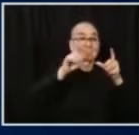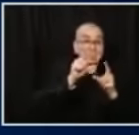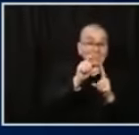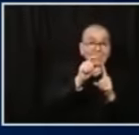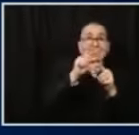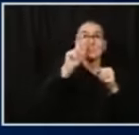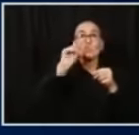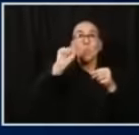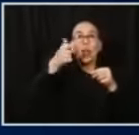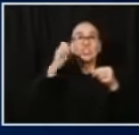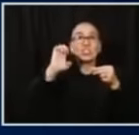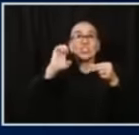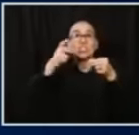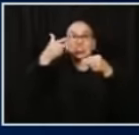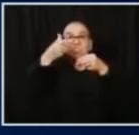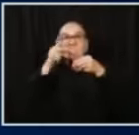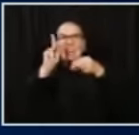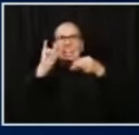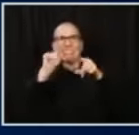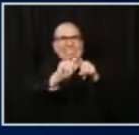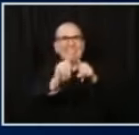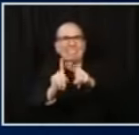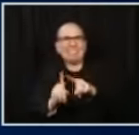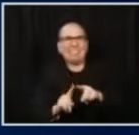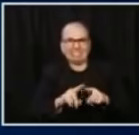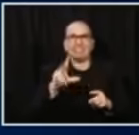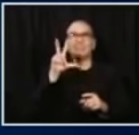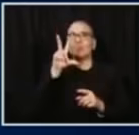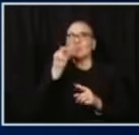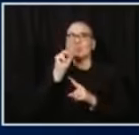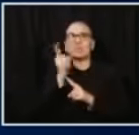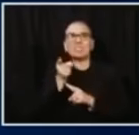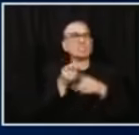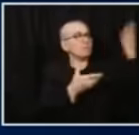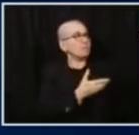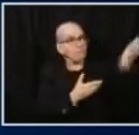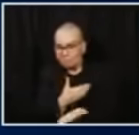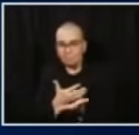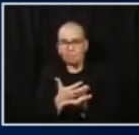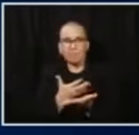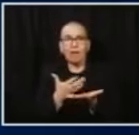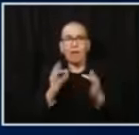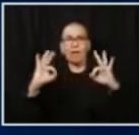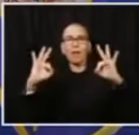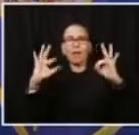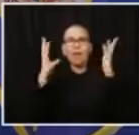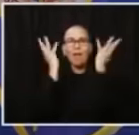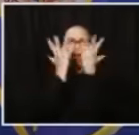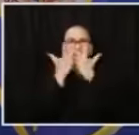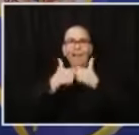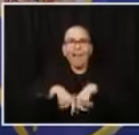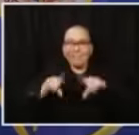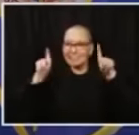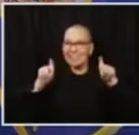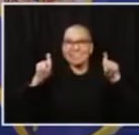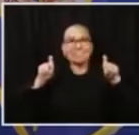no vaccine, but the good news was that the shipment went well and we maintained the cold chain.